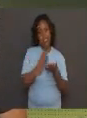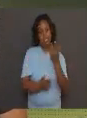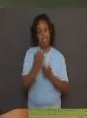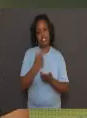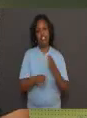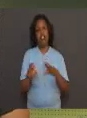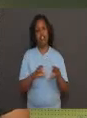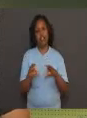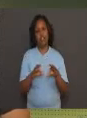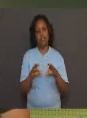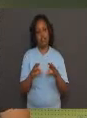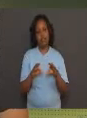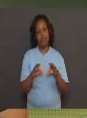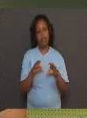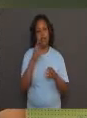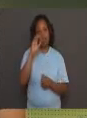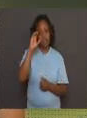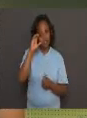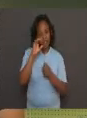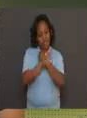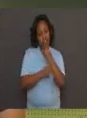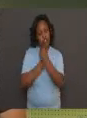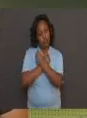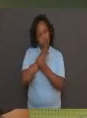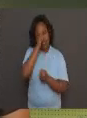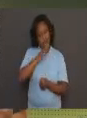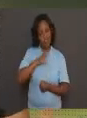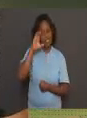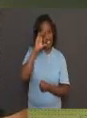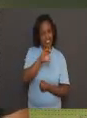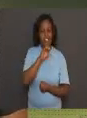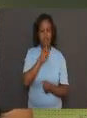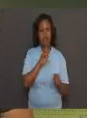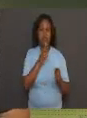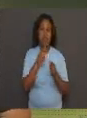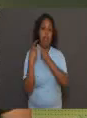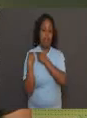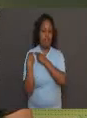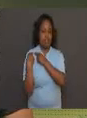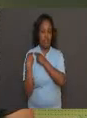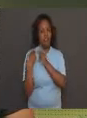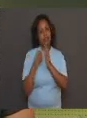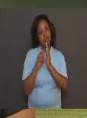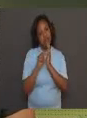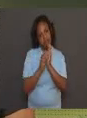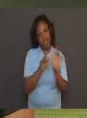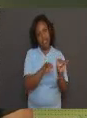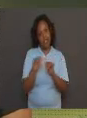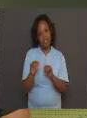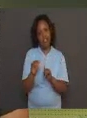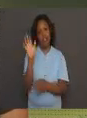discussed some of the duties of patriotic citizens, such as respecting the flag